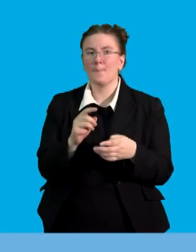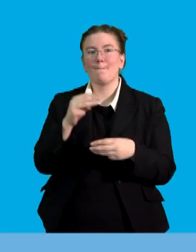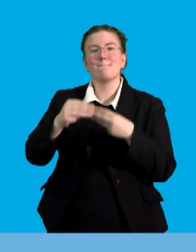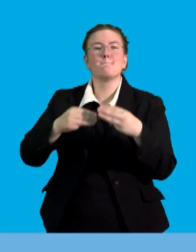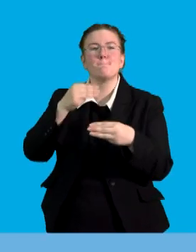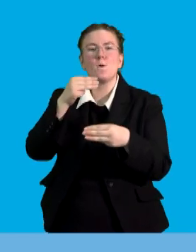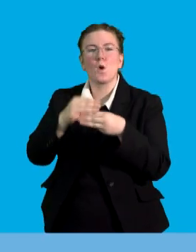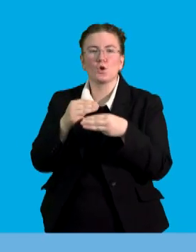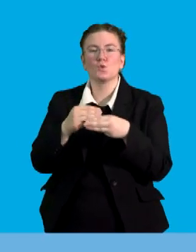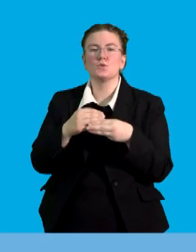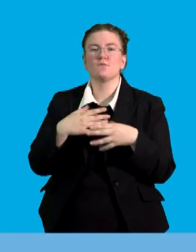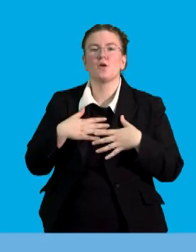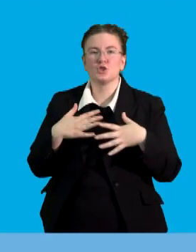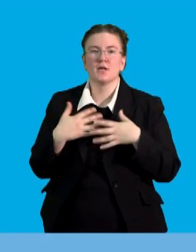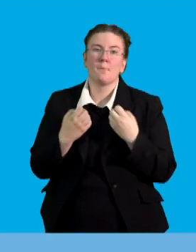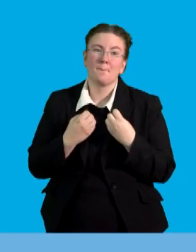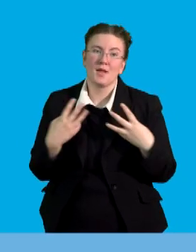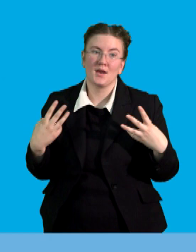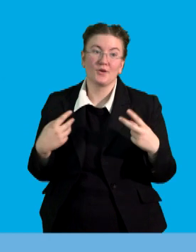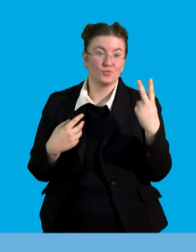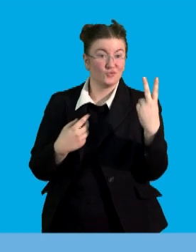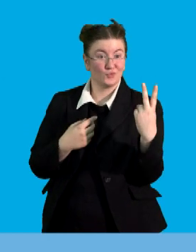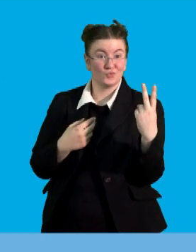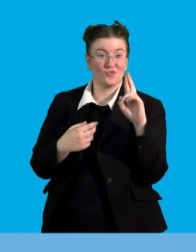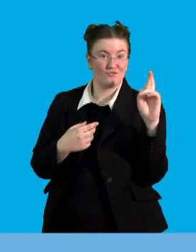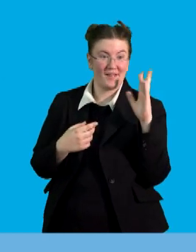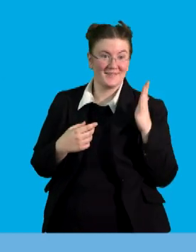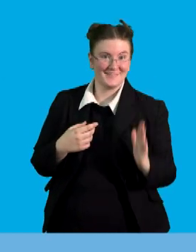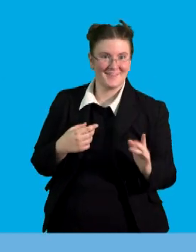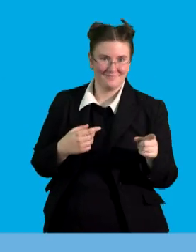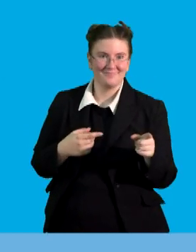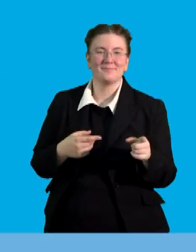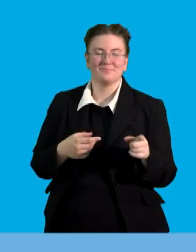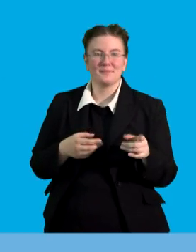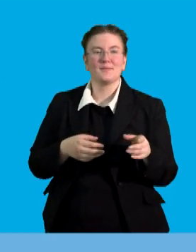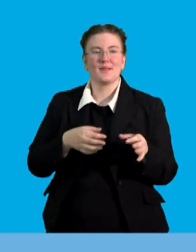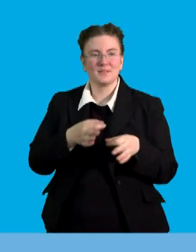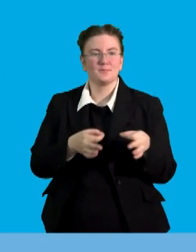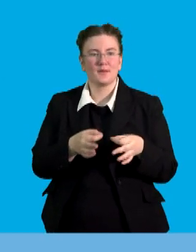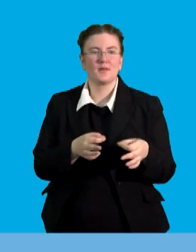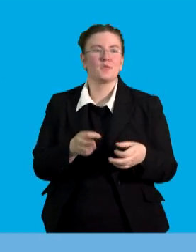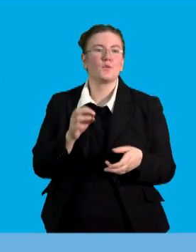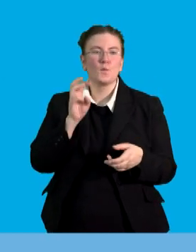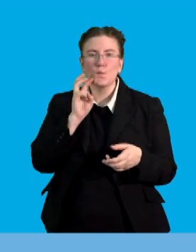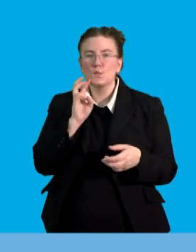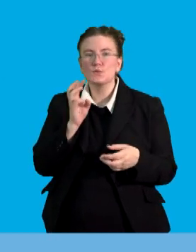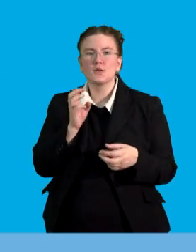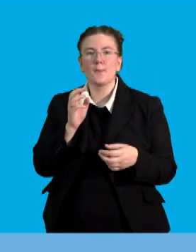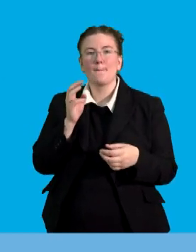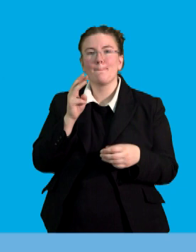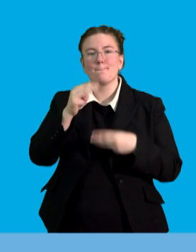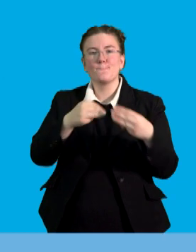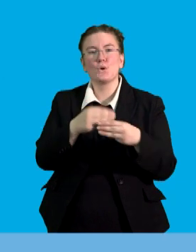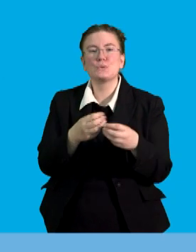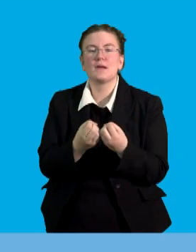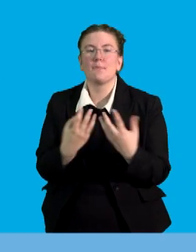molecules of oxygen we have. The 2 on the right-hand side tells us how many molecules of water we have. And in terms of the picture, we can